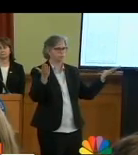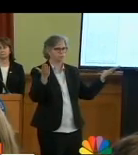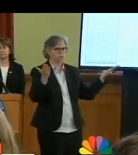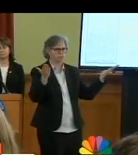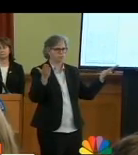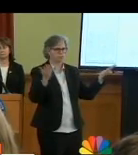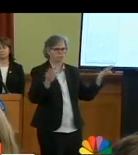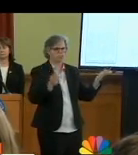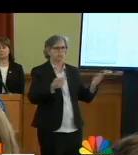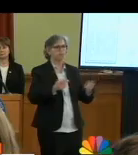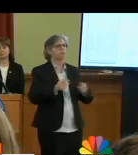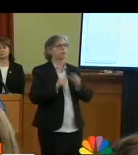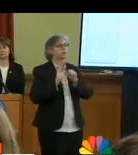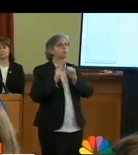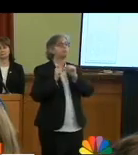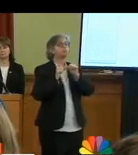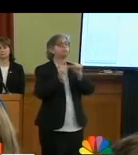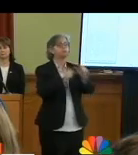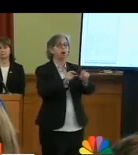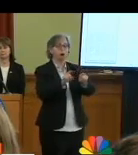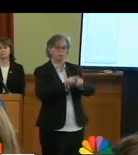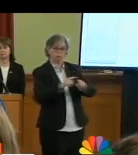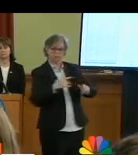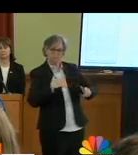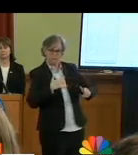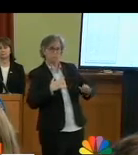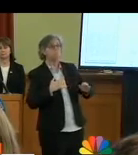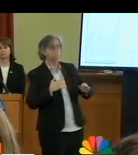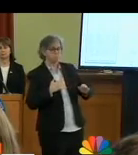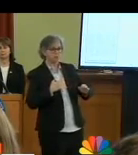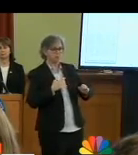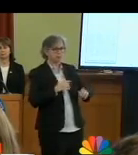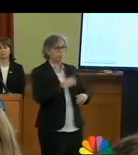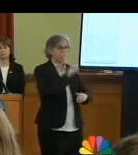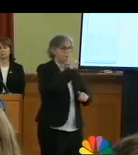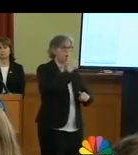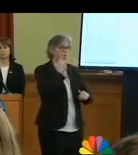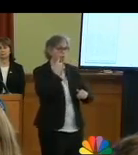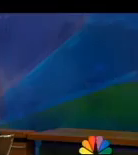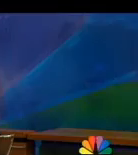in hospitals. His office reports that 3 people have died.